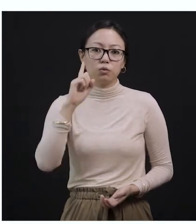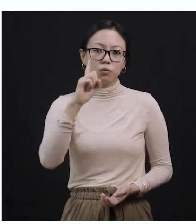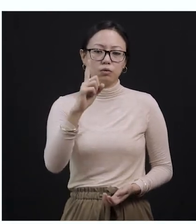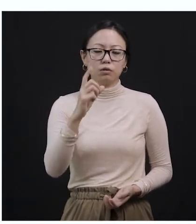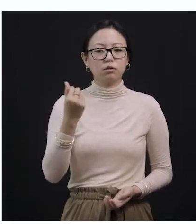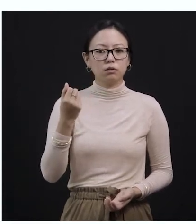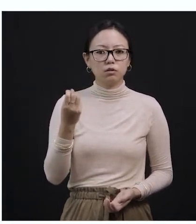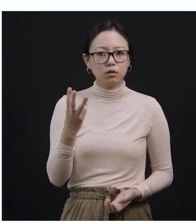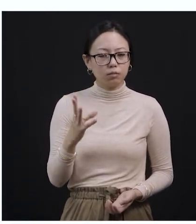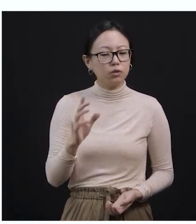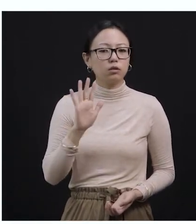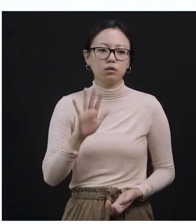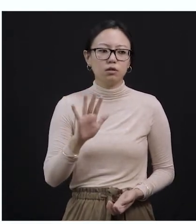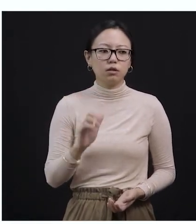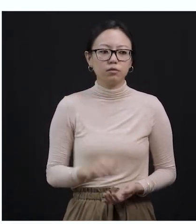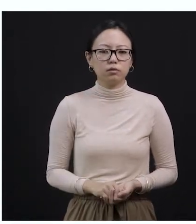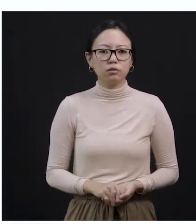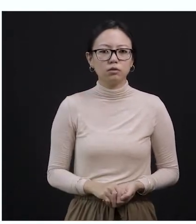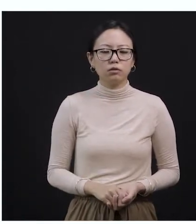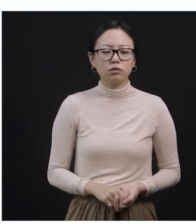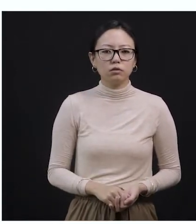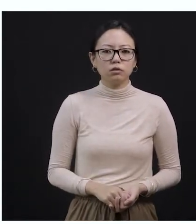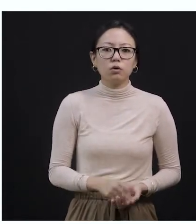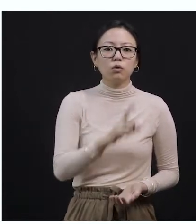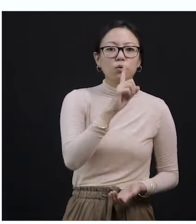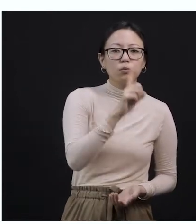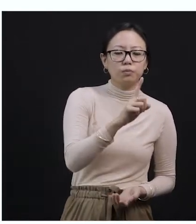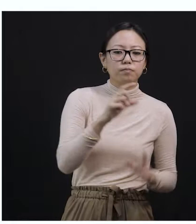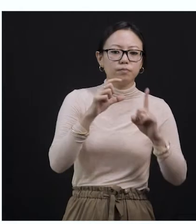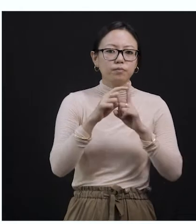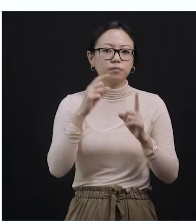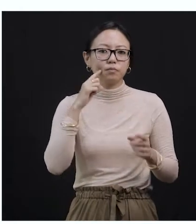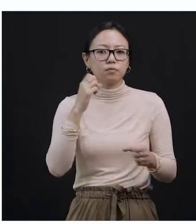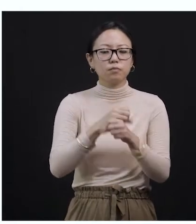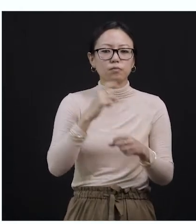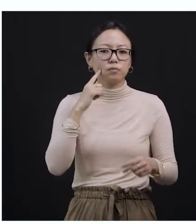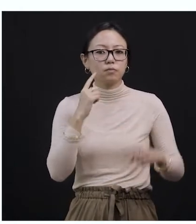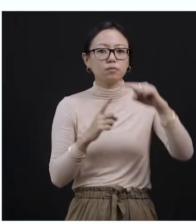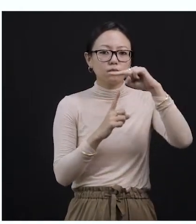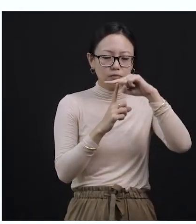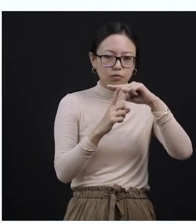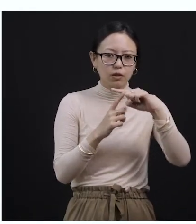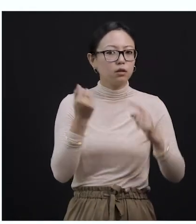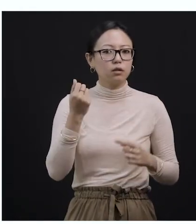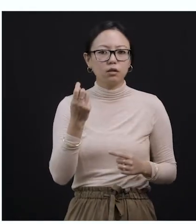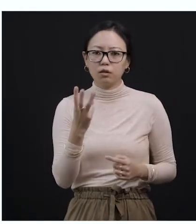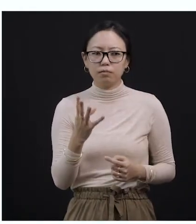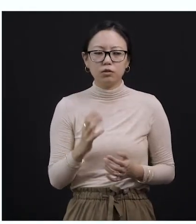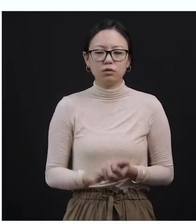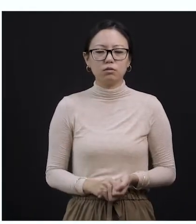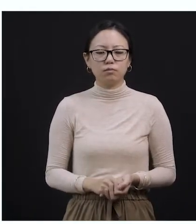are called one digit numbers. Okay, children? Now let's look at the